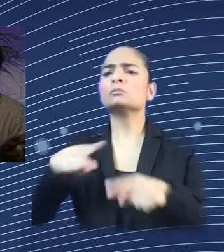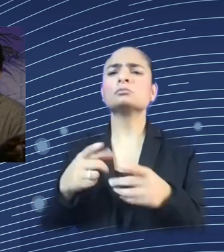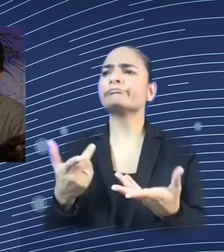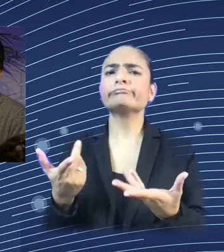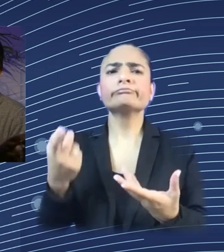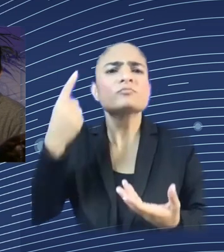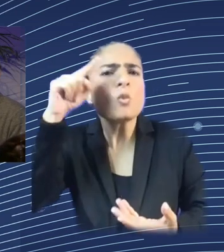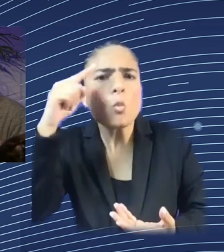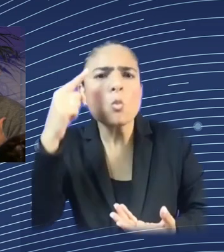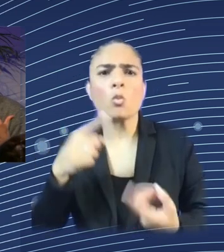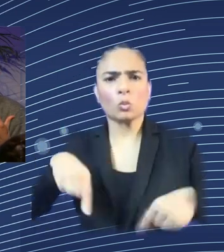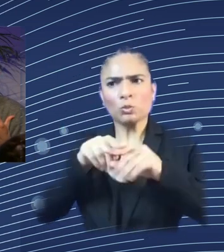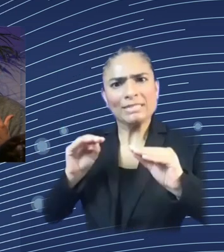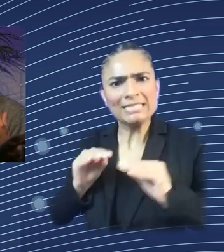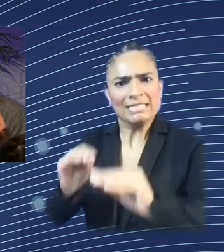that